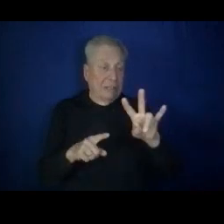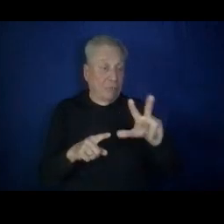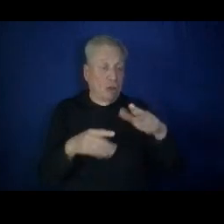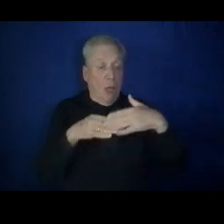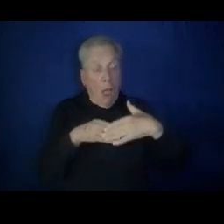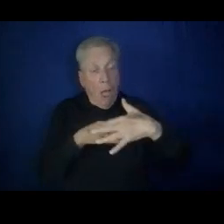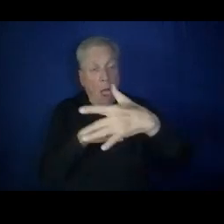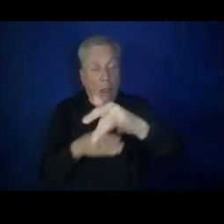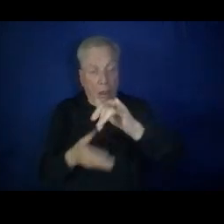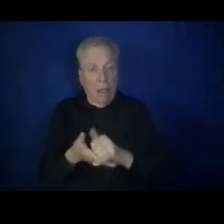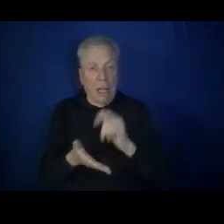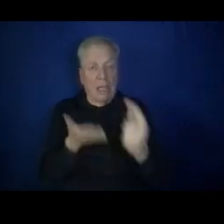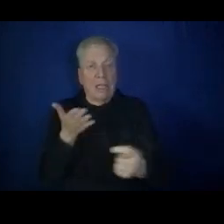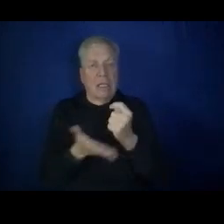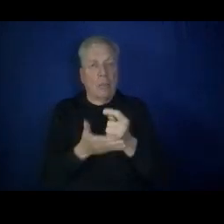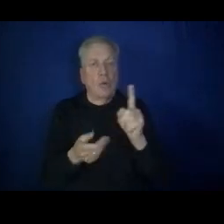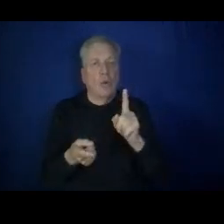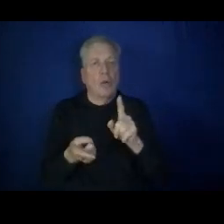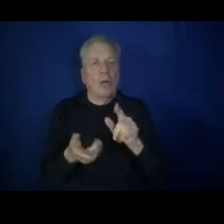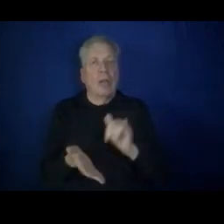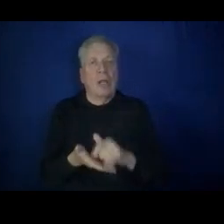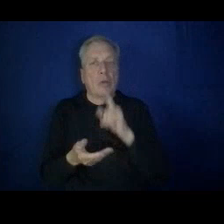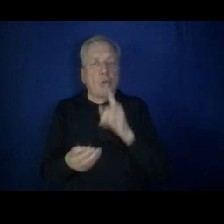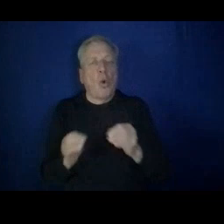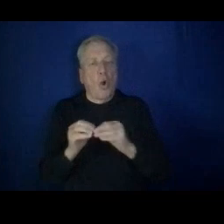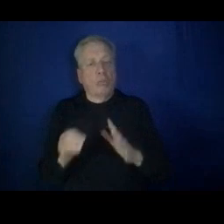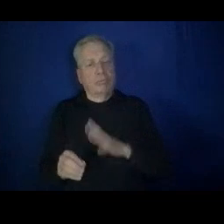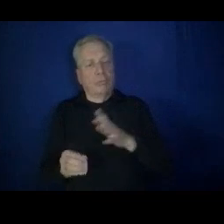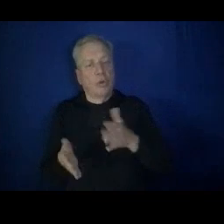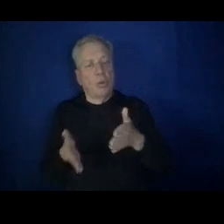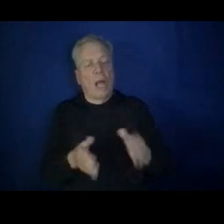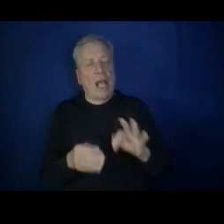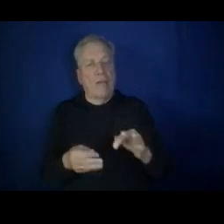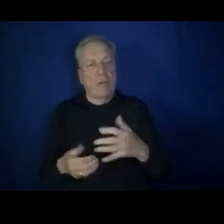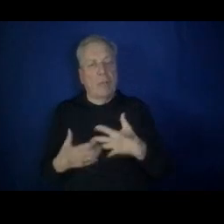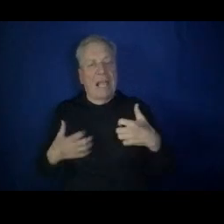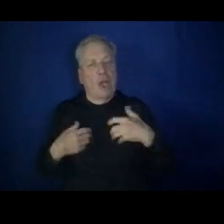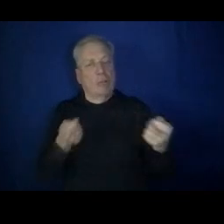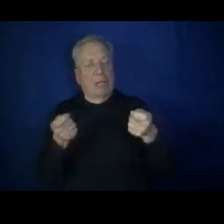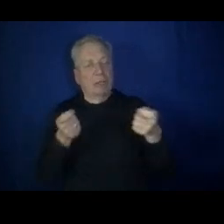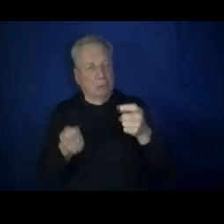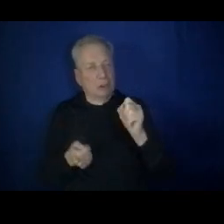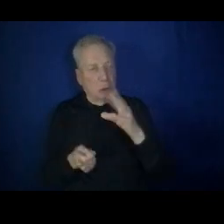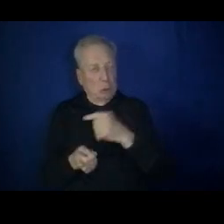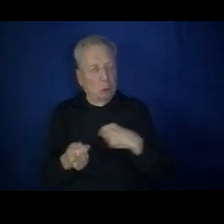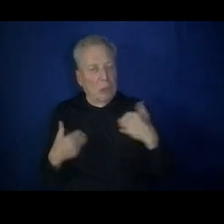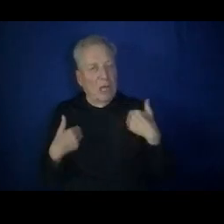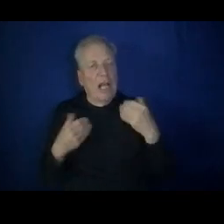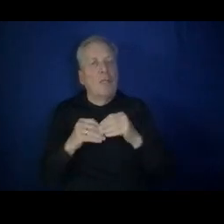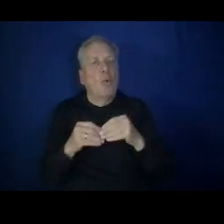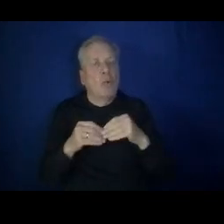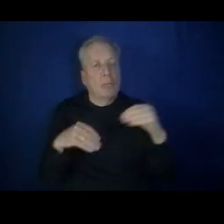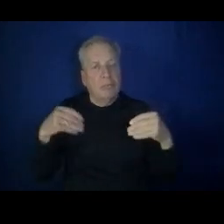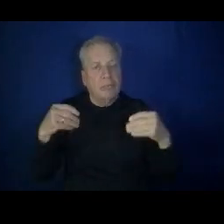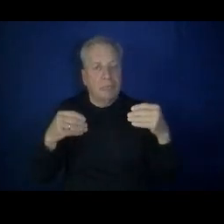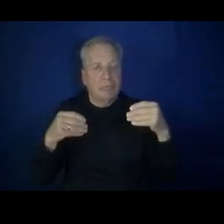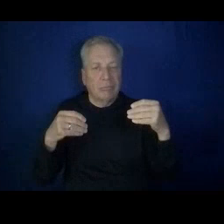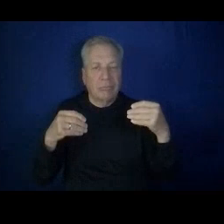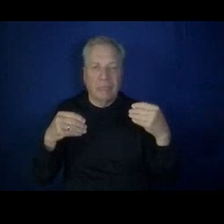the era of modern bear management, where we are pretty bear-proof park-wide, and we have a little bit of fluctuations, probably based